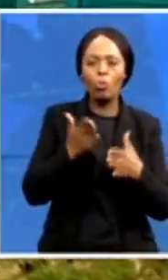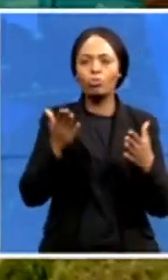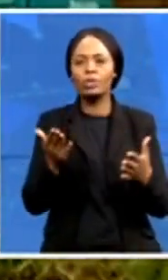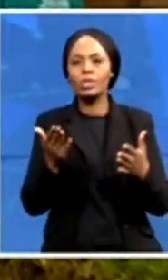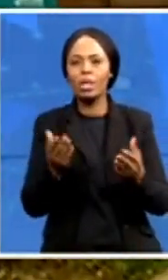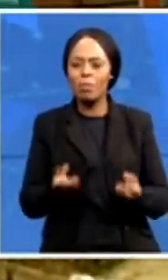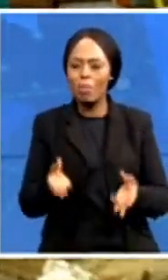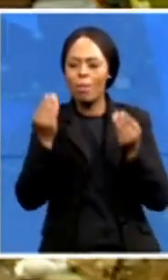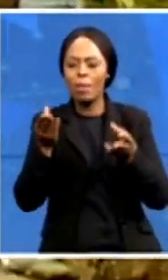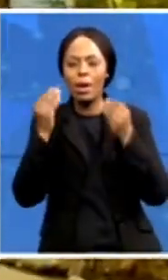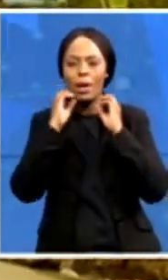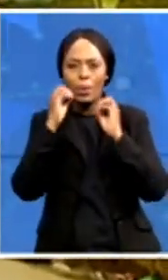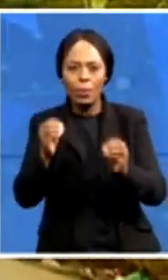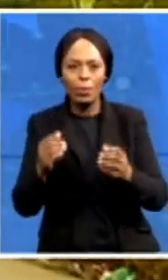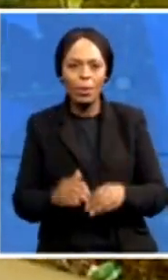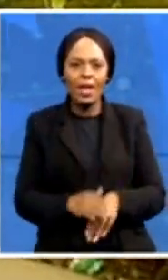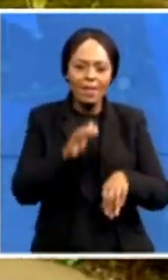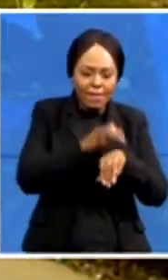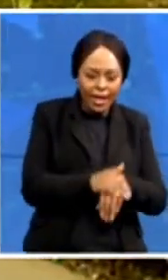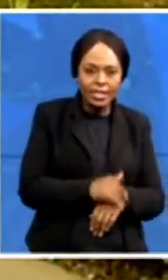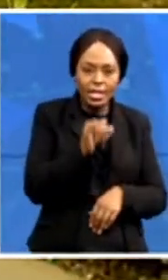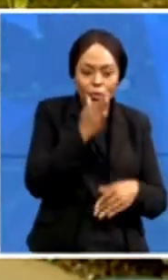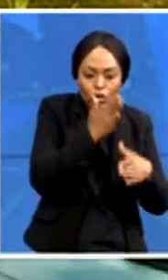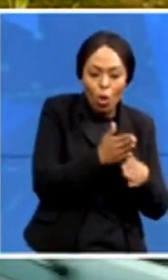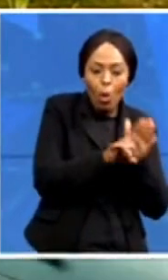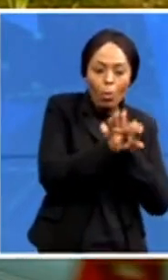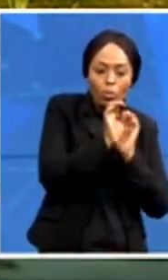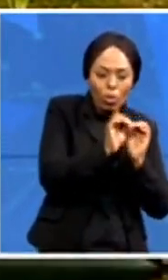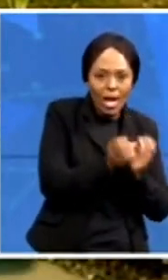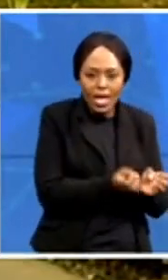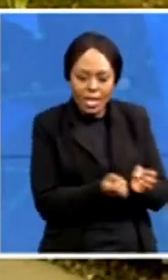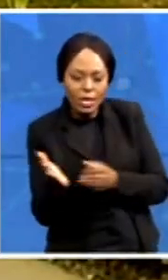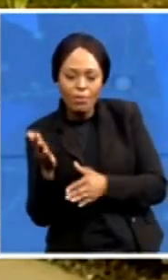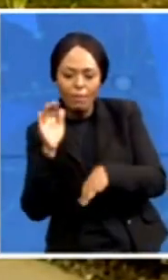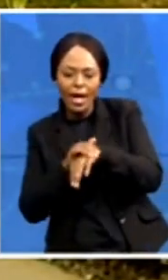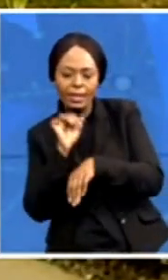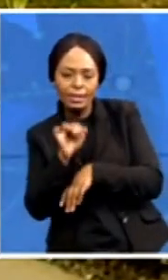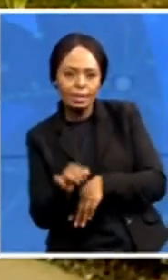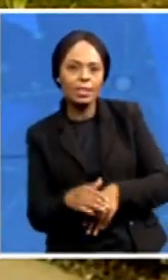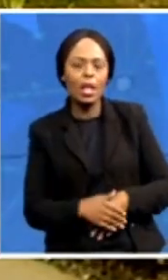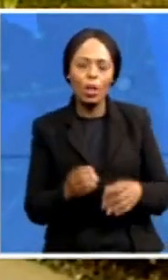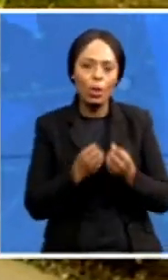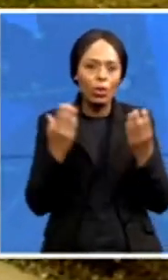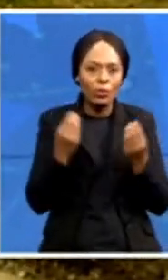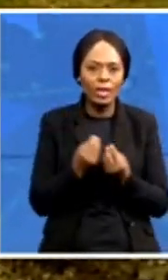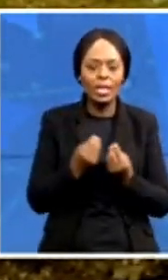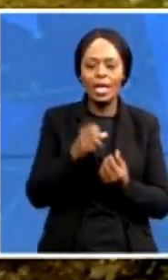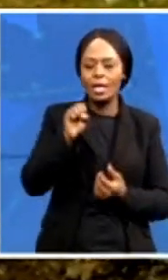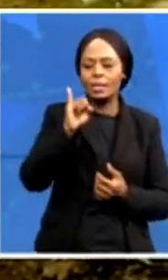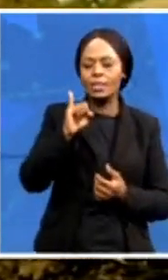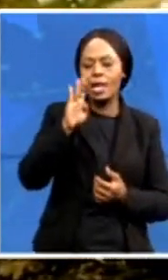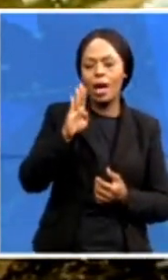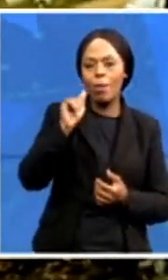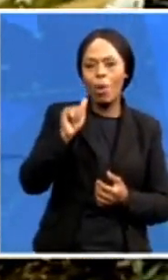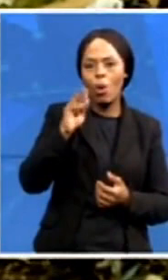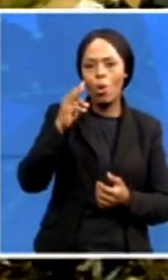being given municipal jobs, and they're saying that Siyabonga Mkhize was a candidate that the community wanted to put as